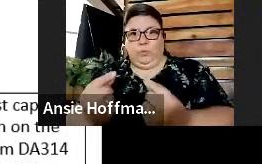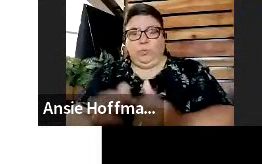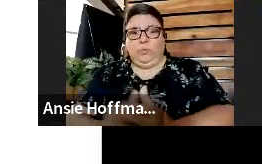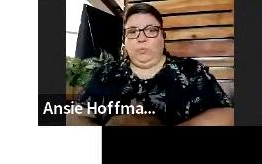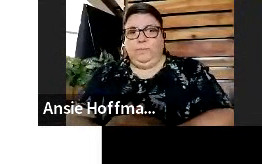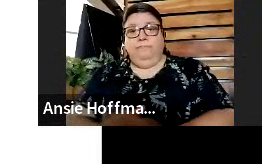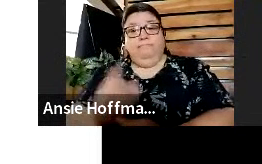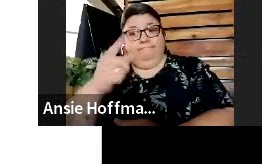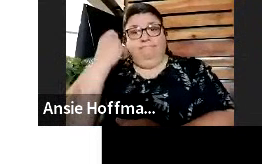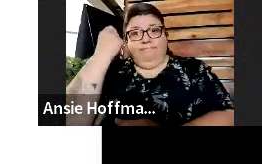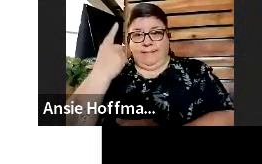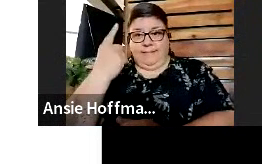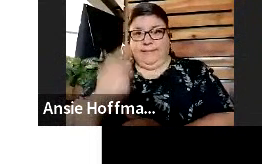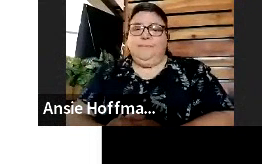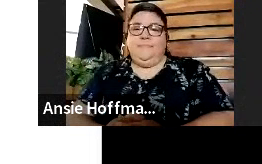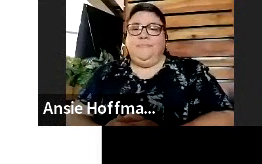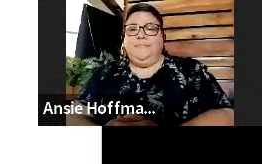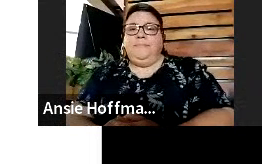undertaken.